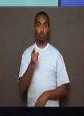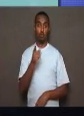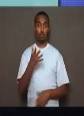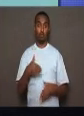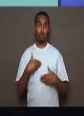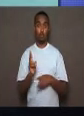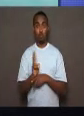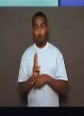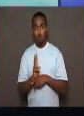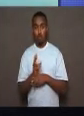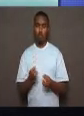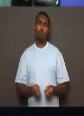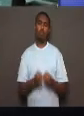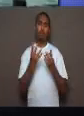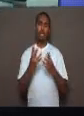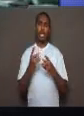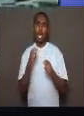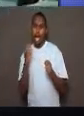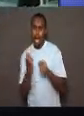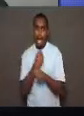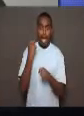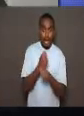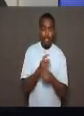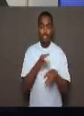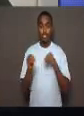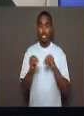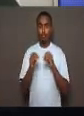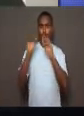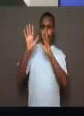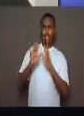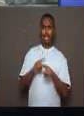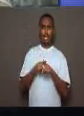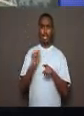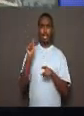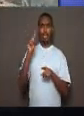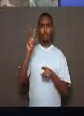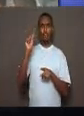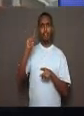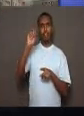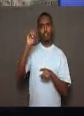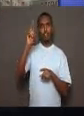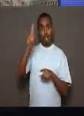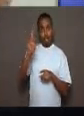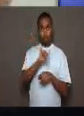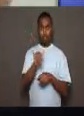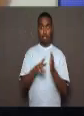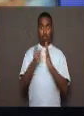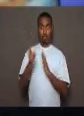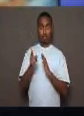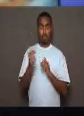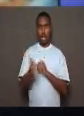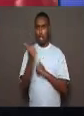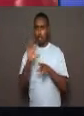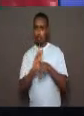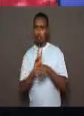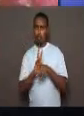enjoy movies with lots of action and adventure, like Avatar. Others would prefer to watch